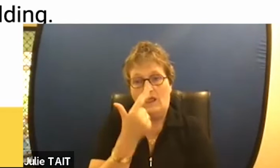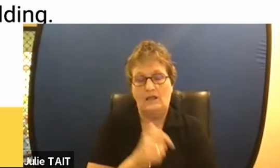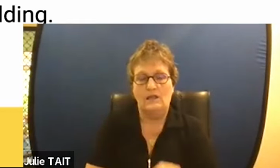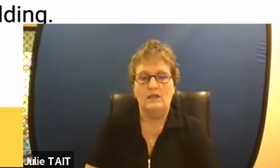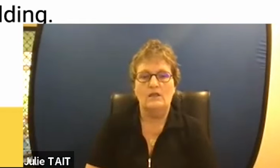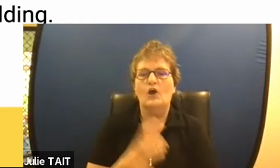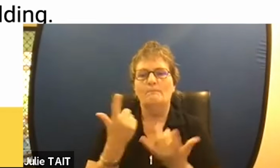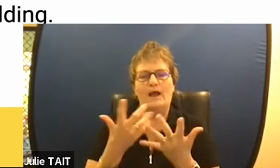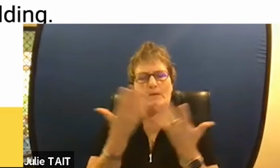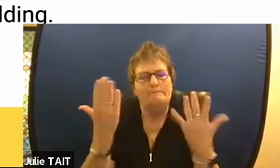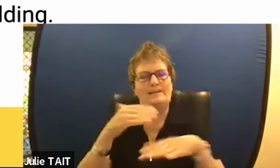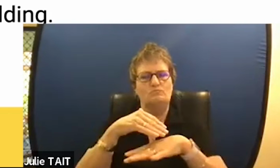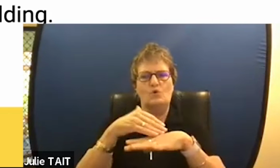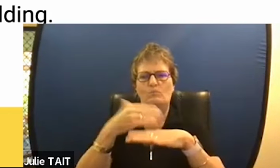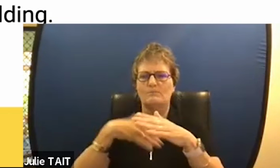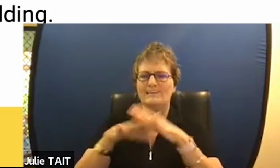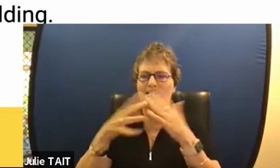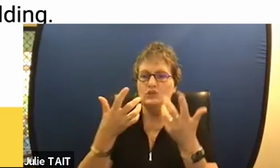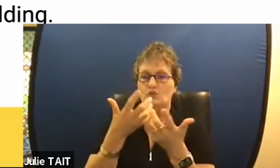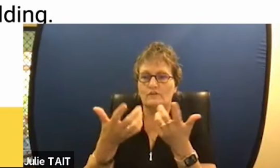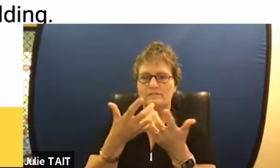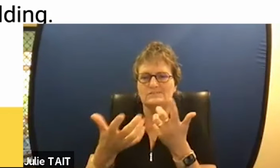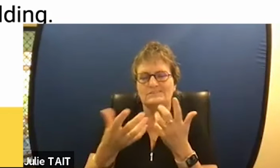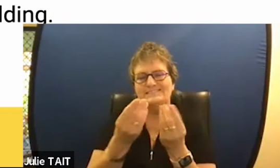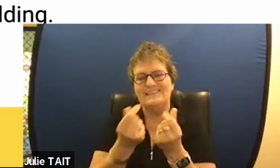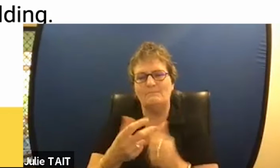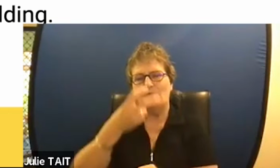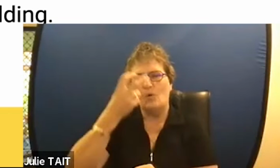broad problem across the university, some old